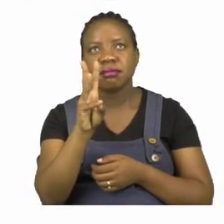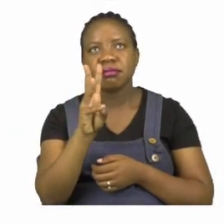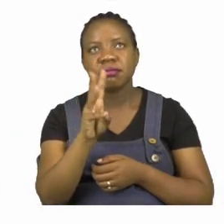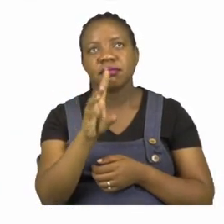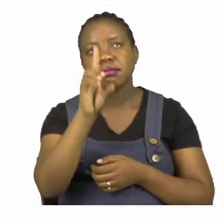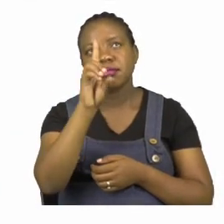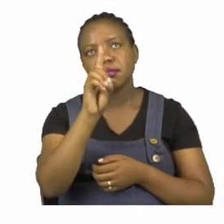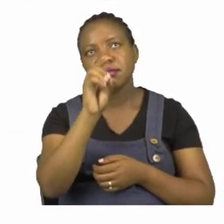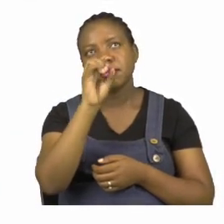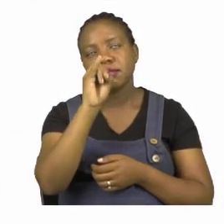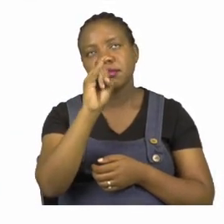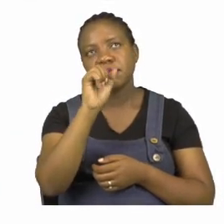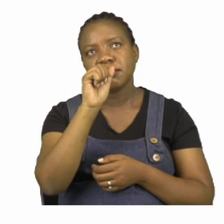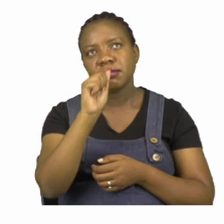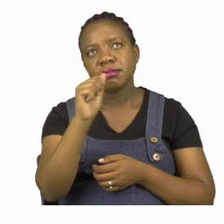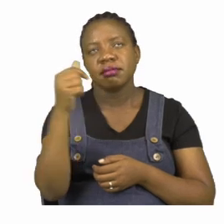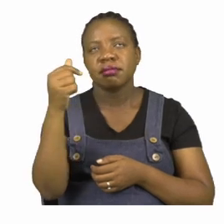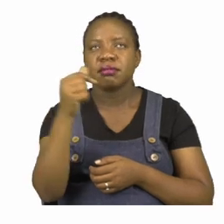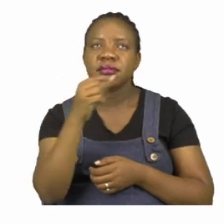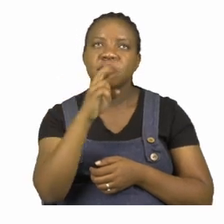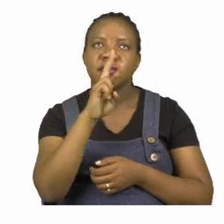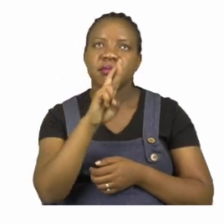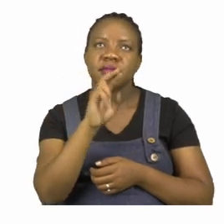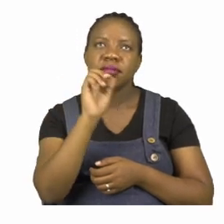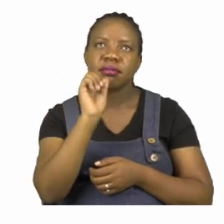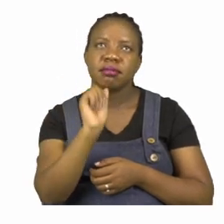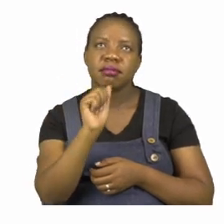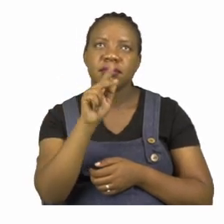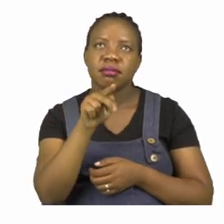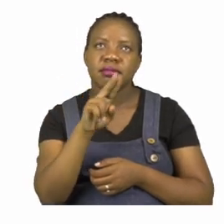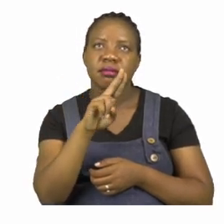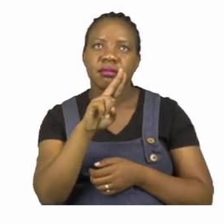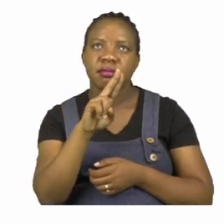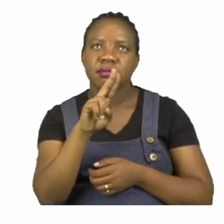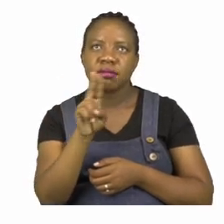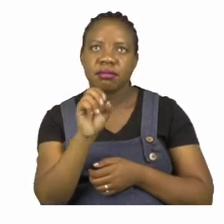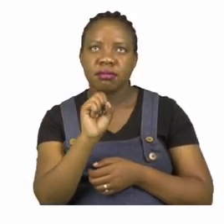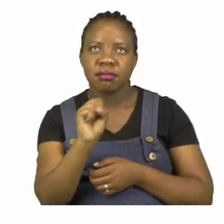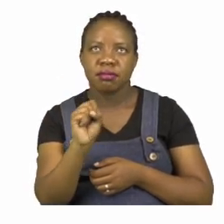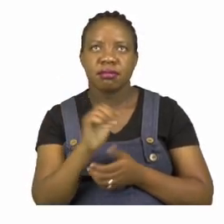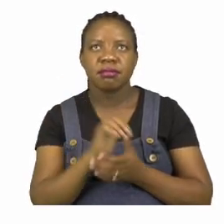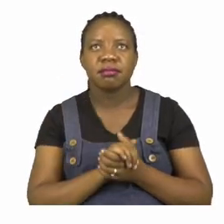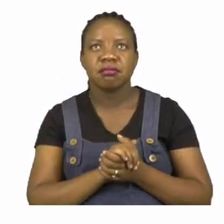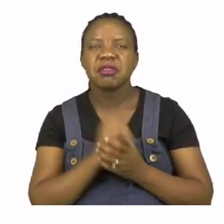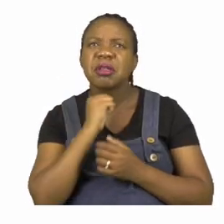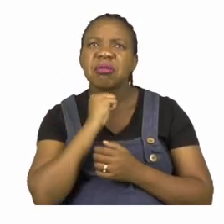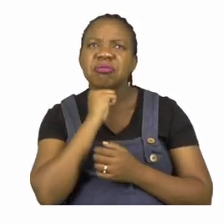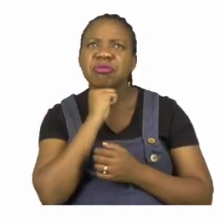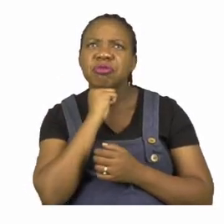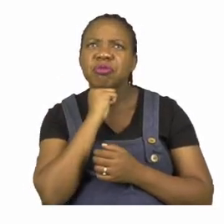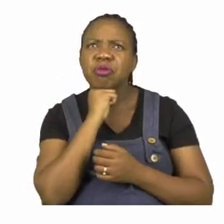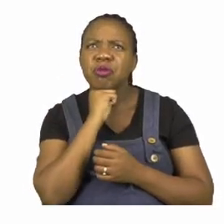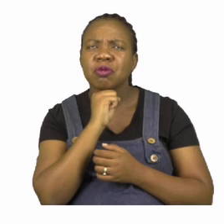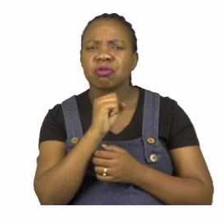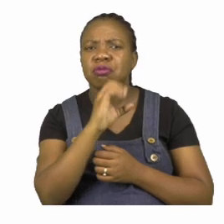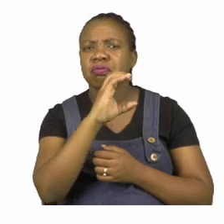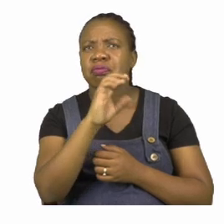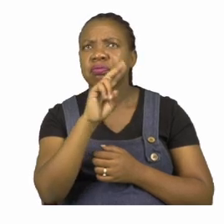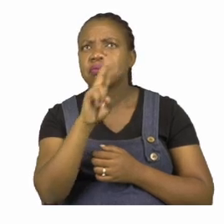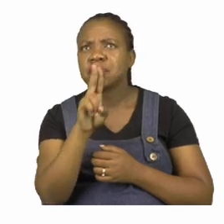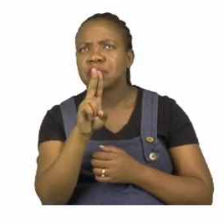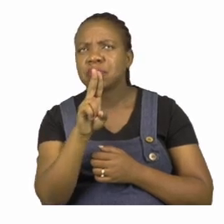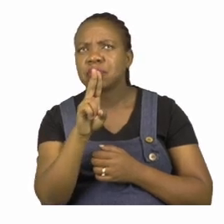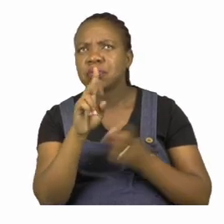are two sounds that we are very familiar with. There is ch and